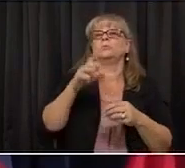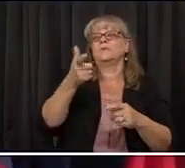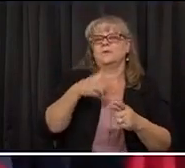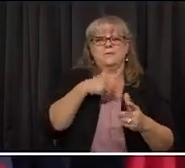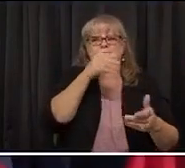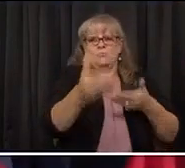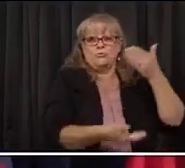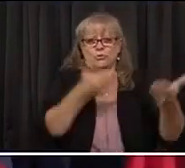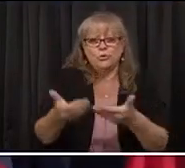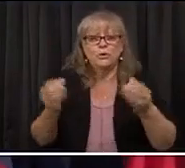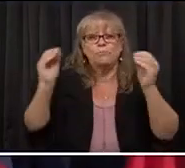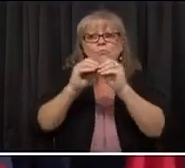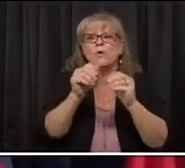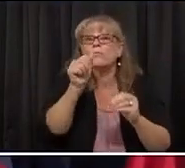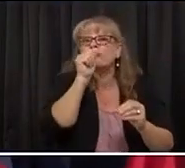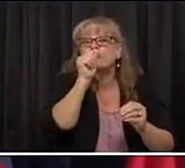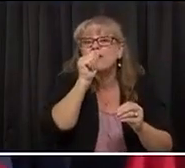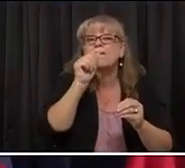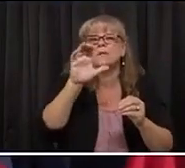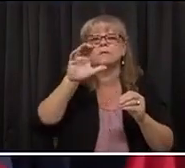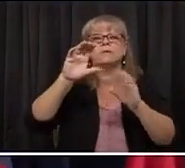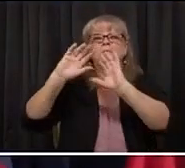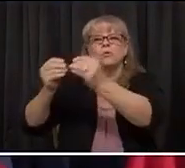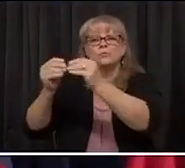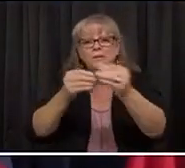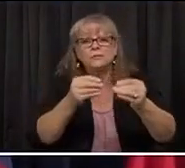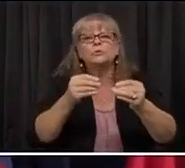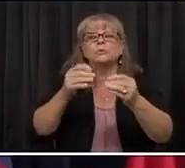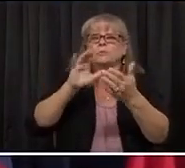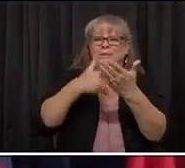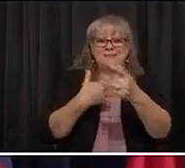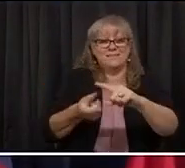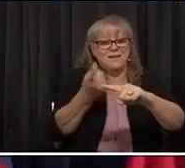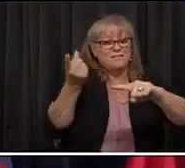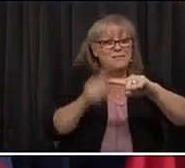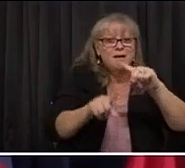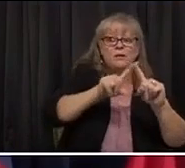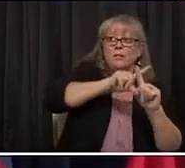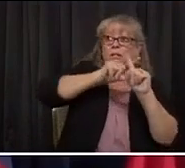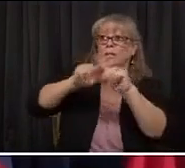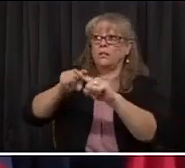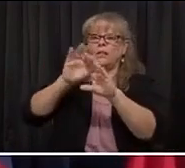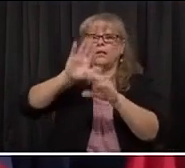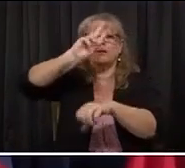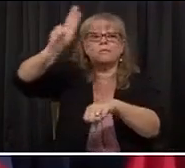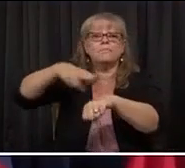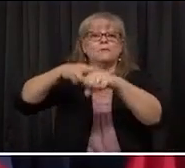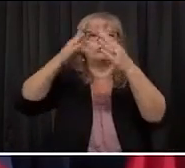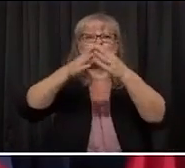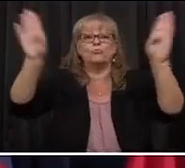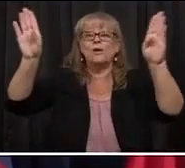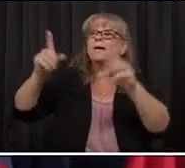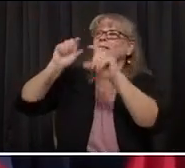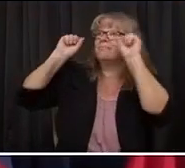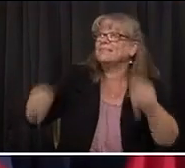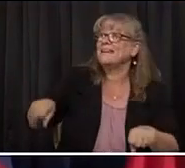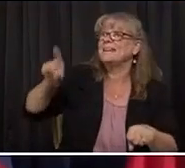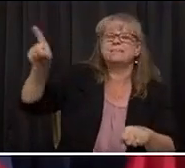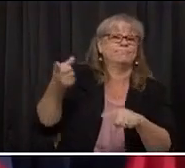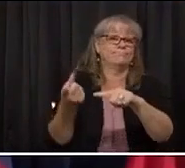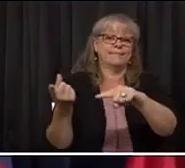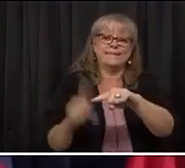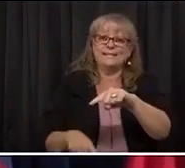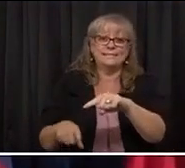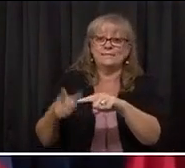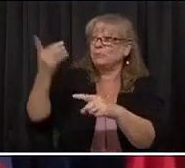online. We can no longer rely on that national testing. What 2 or 3 weeks ago took 1 to 2 days